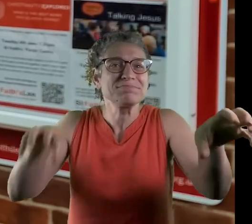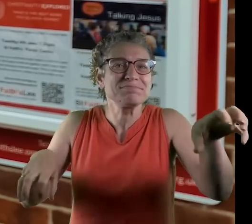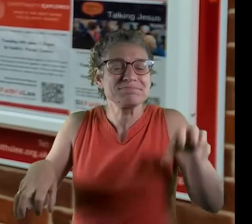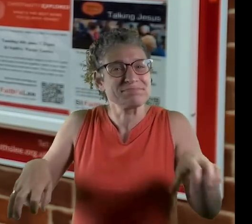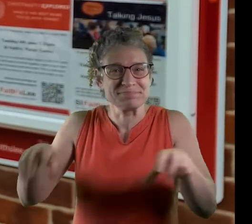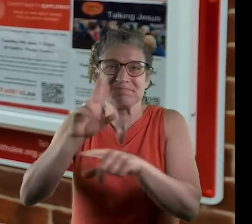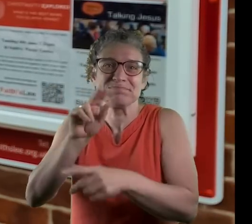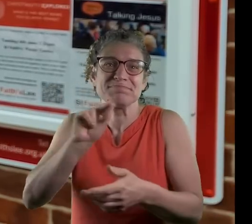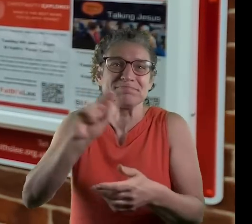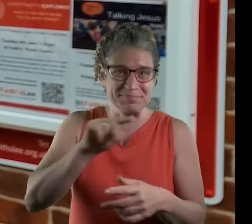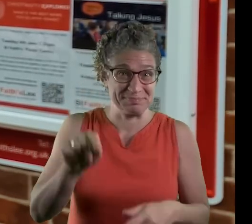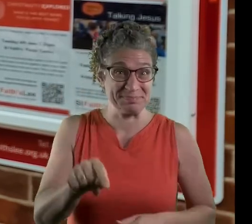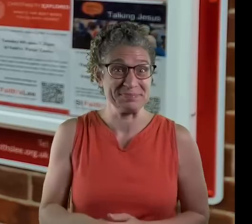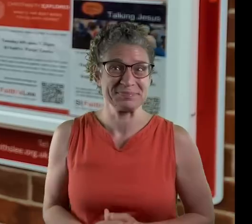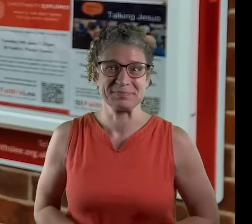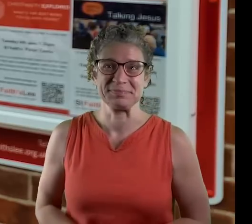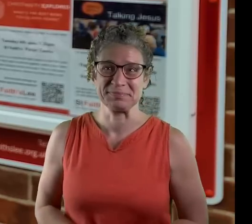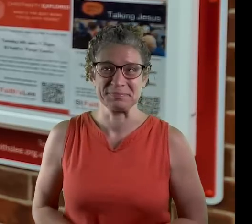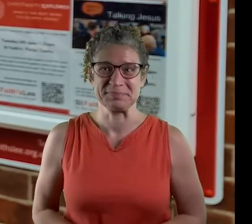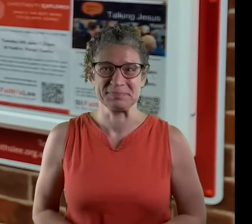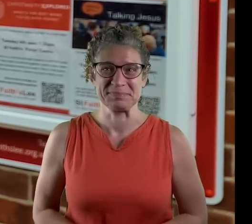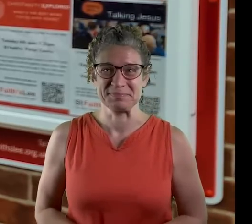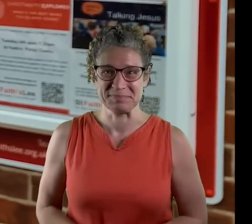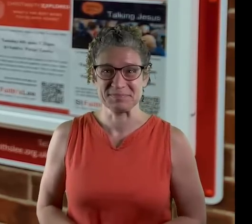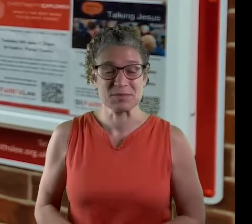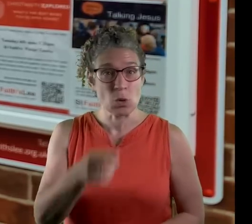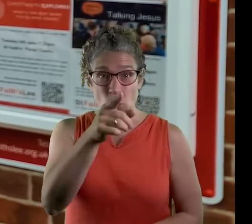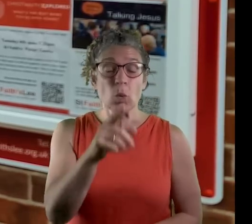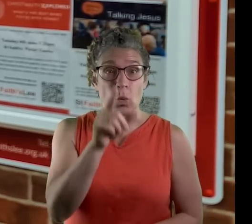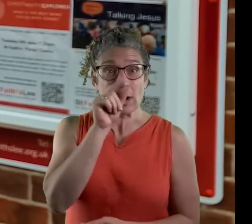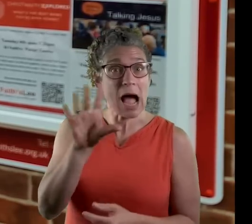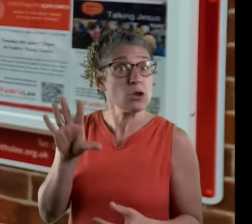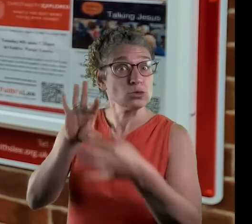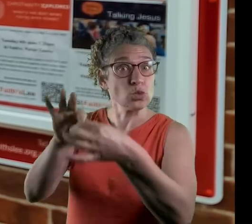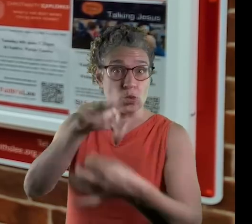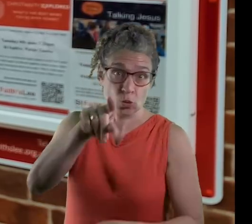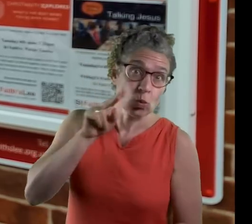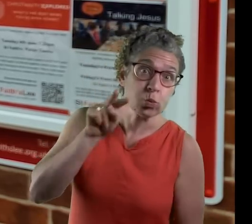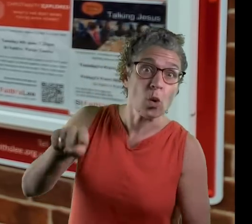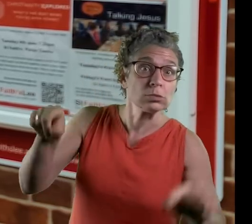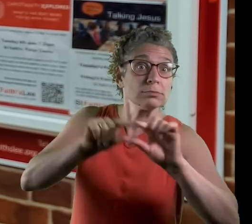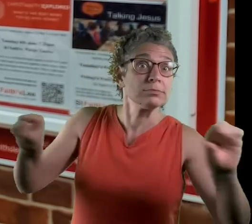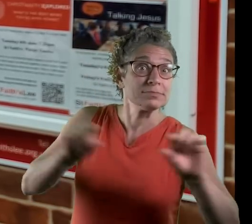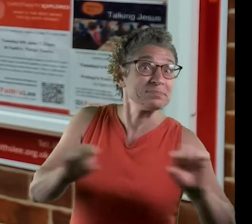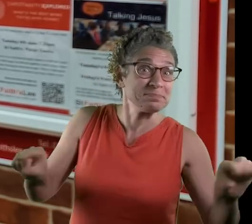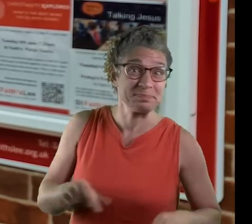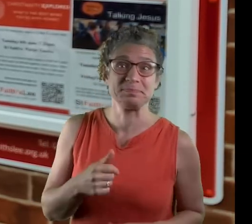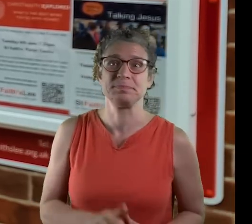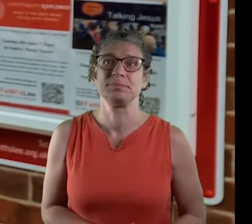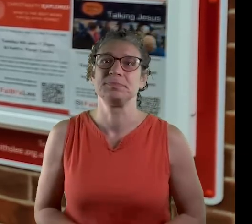different places around Lee-on-the-Solent. Please do join in with the words as they appear on the